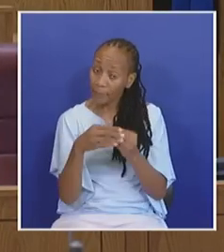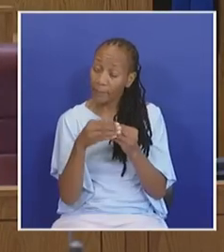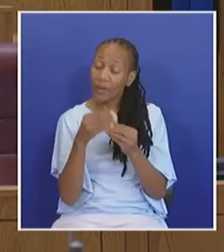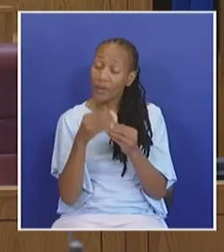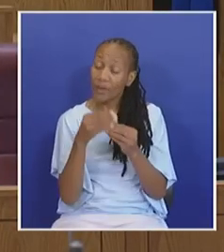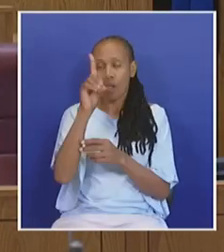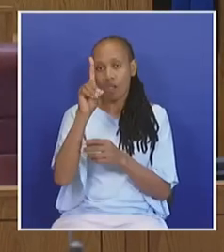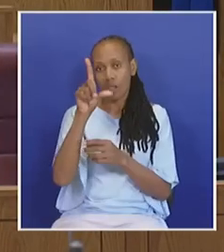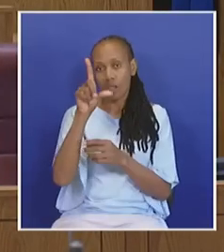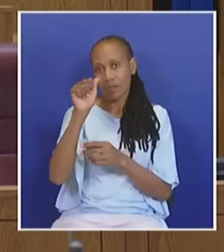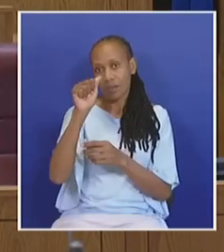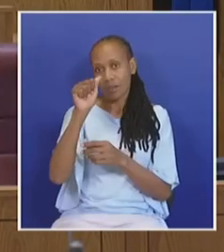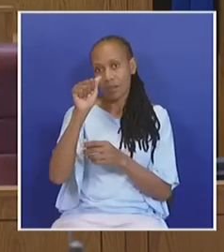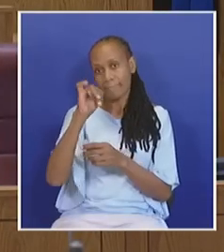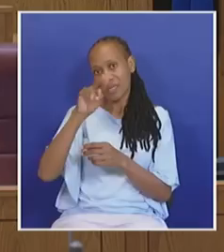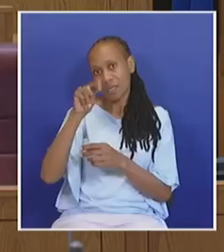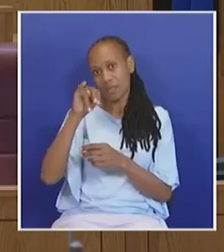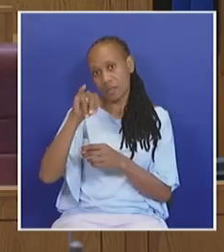Dlamini.